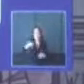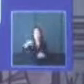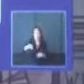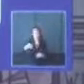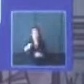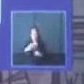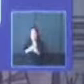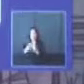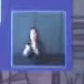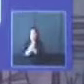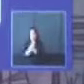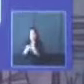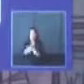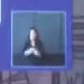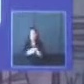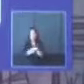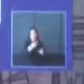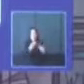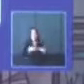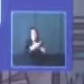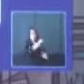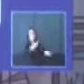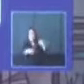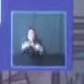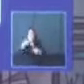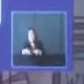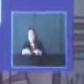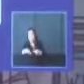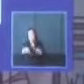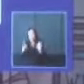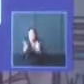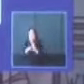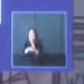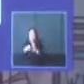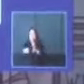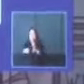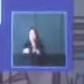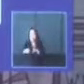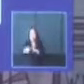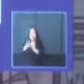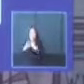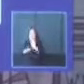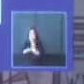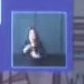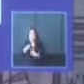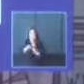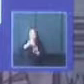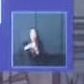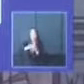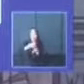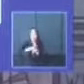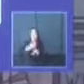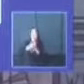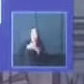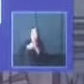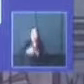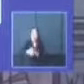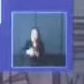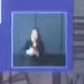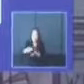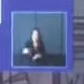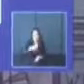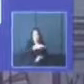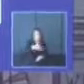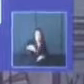we can receive, include, and interact in that destination, those cities and territories,